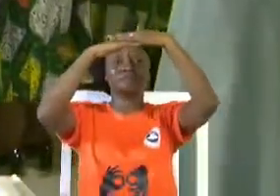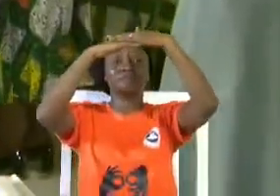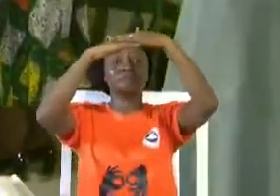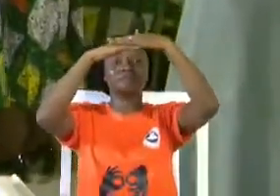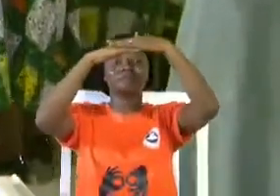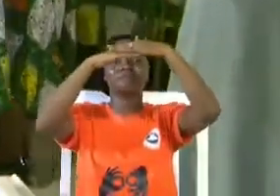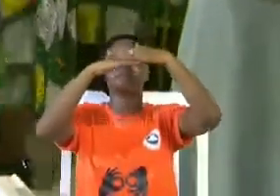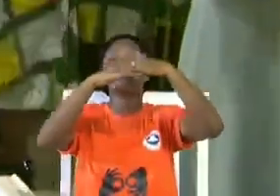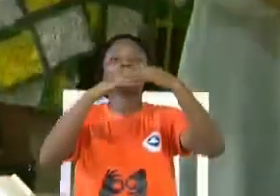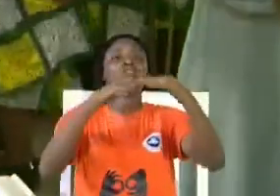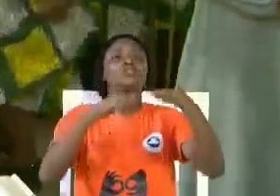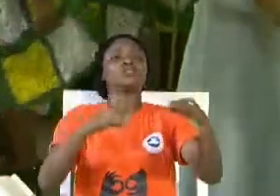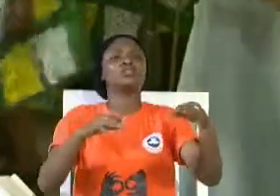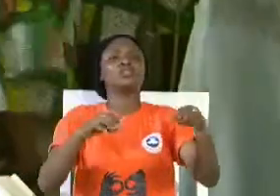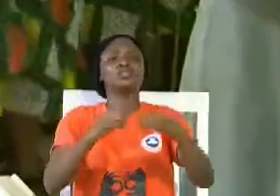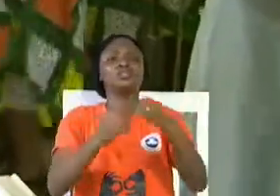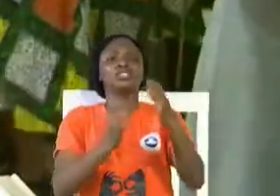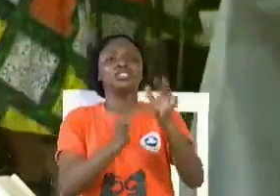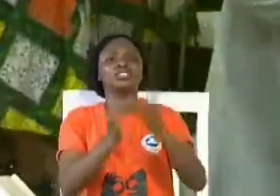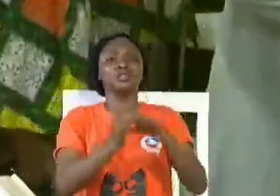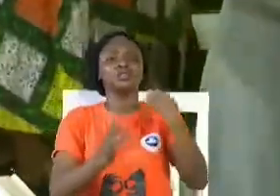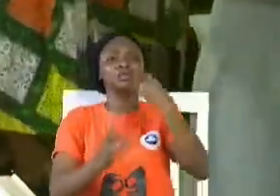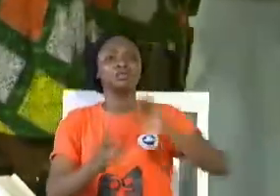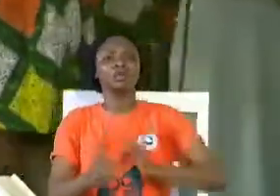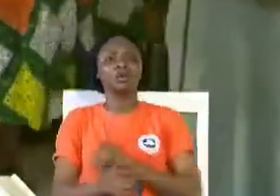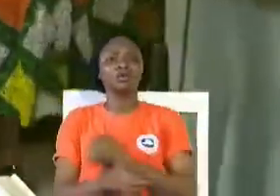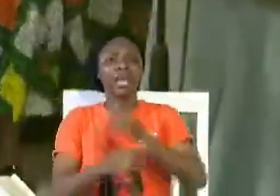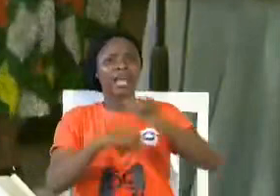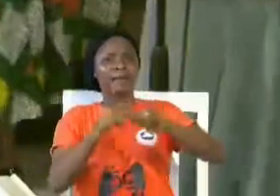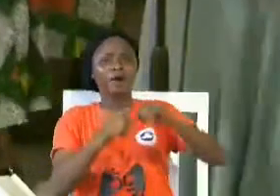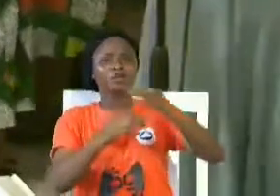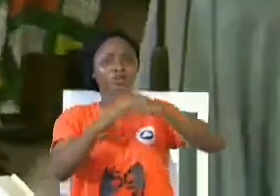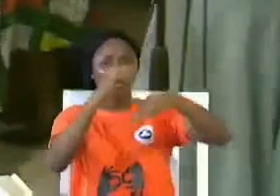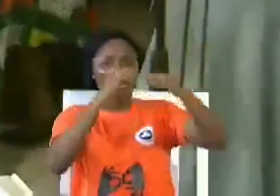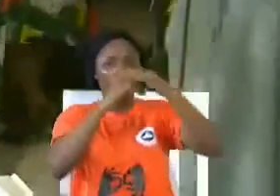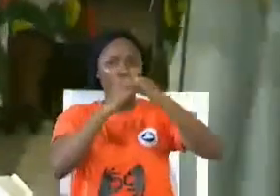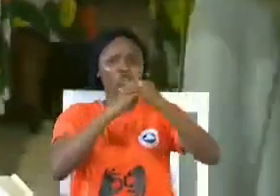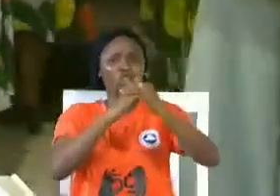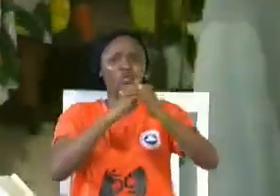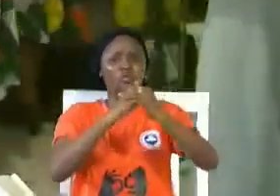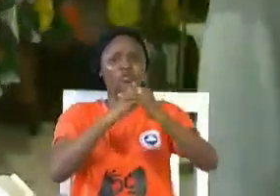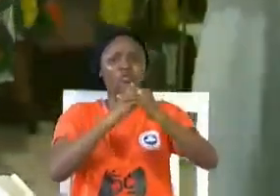You know, Jesus told us about worship in John 4:24.